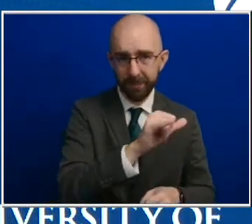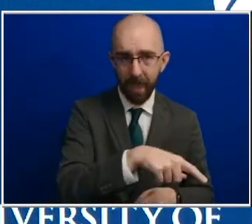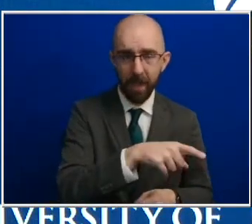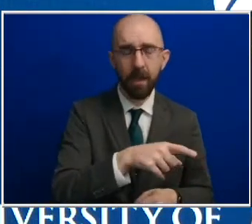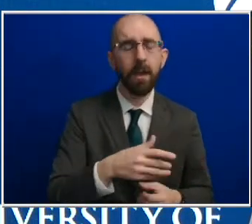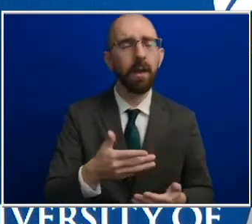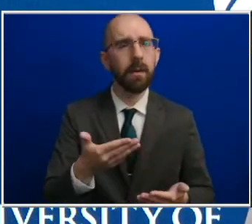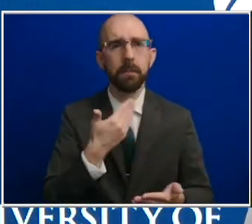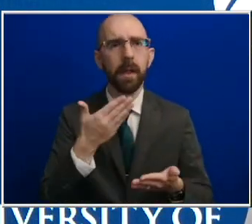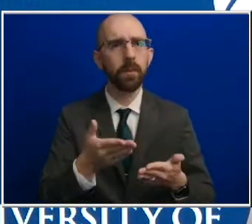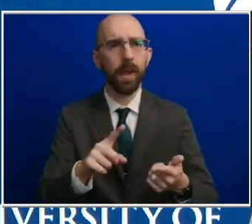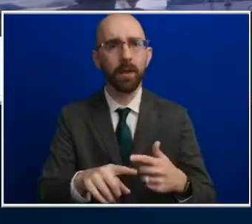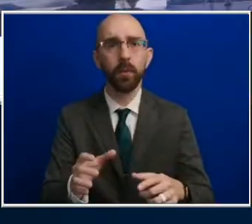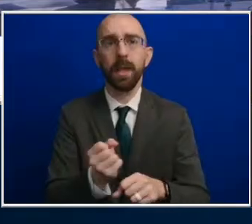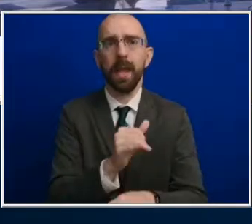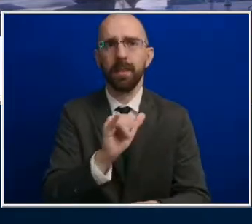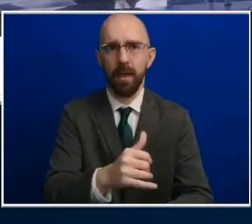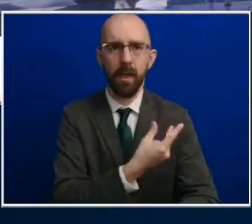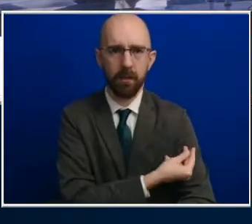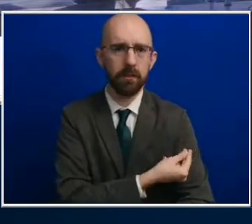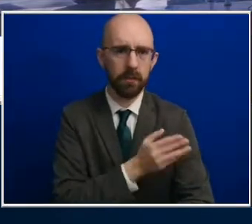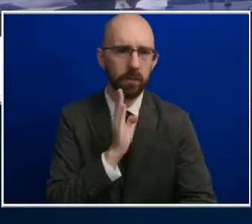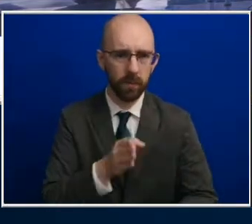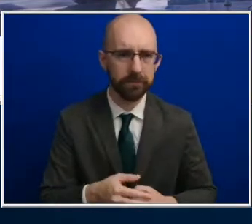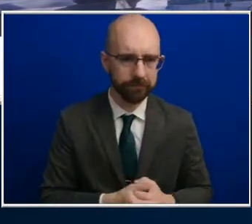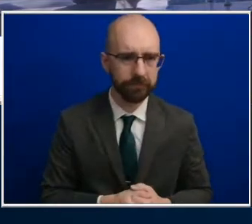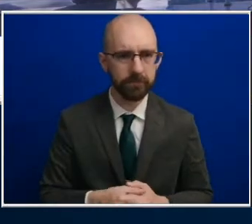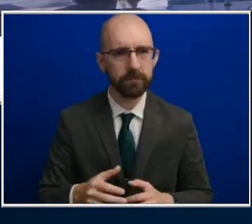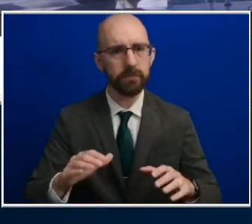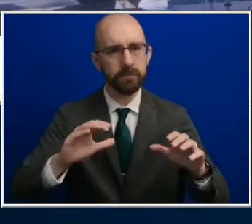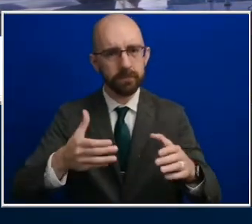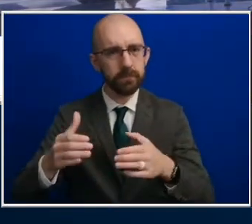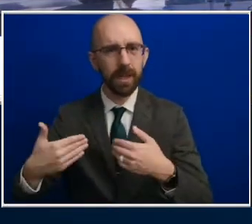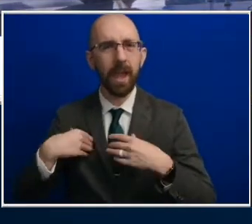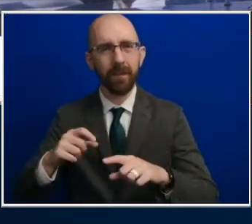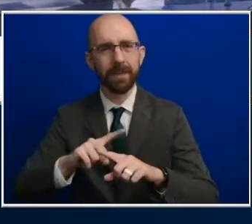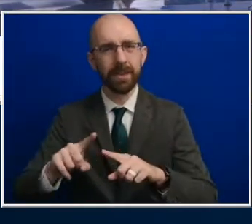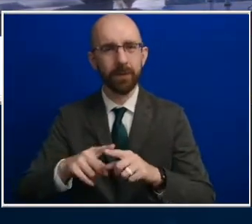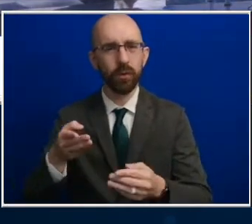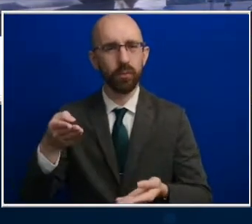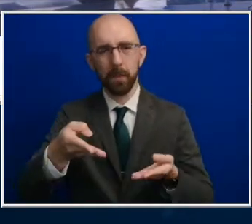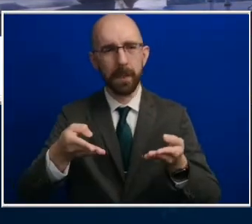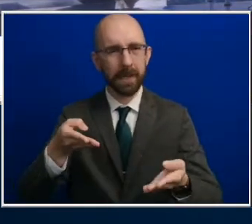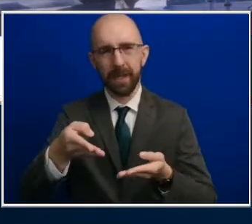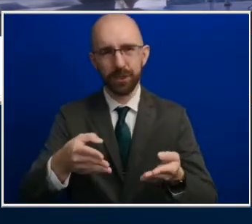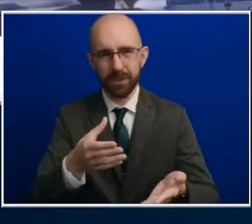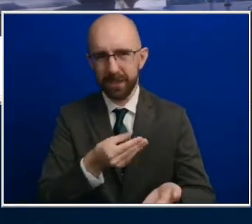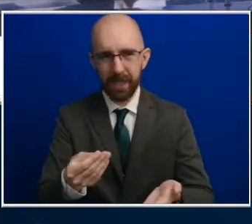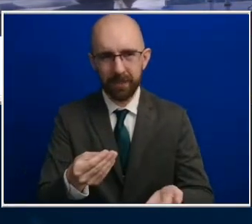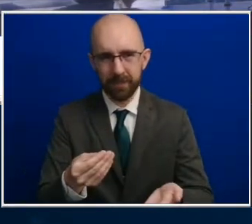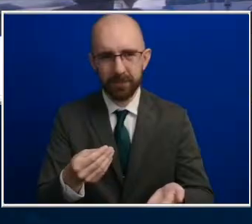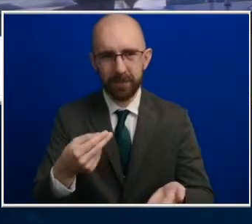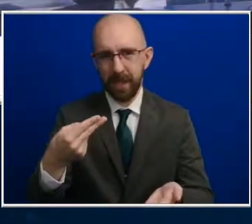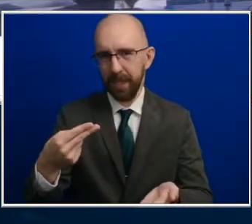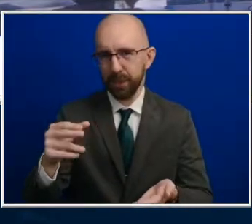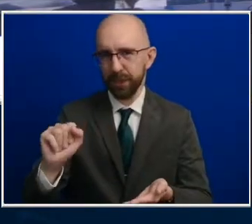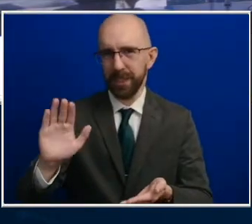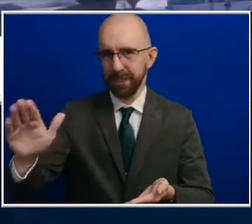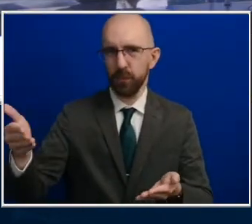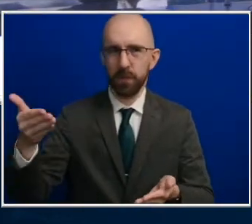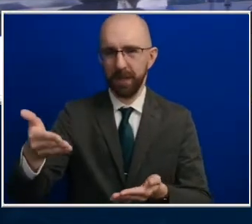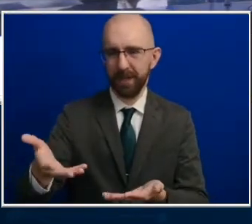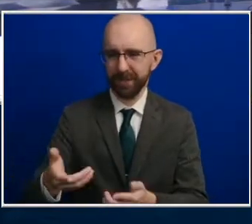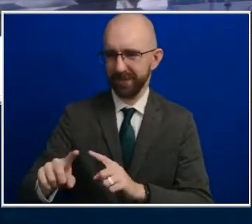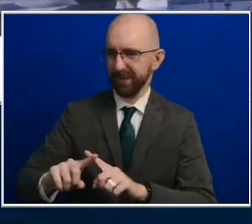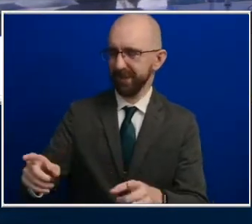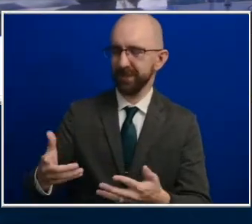about getting those. You know, those bodies of scientific groups have kind of had a different recommendation than what HHS is having right now. Okay, Alexis,